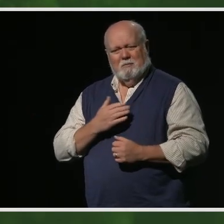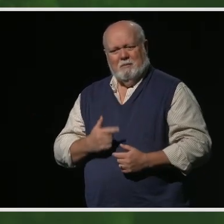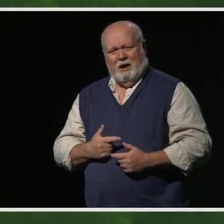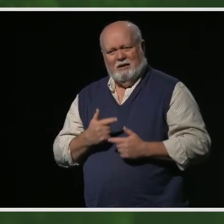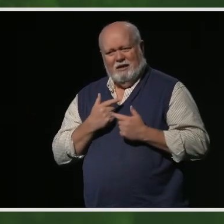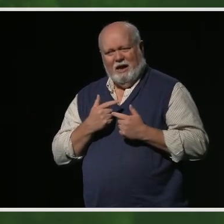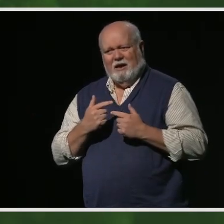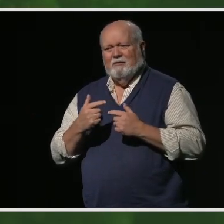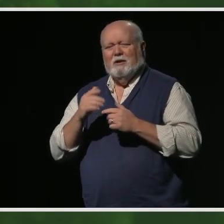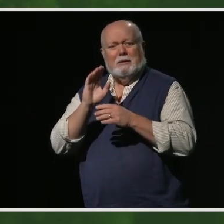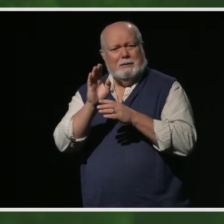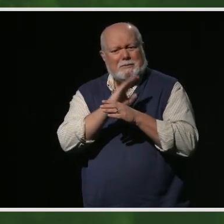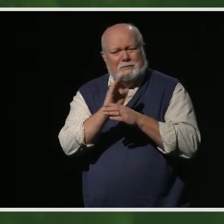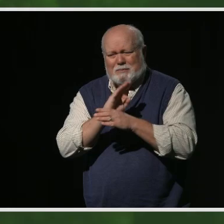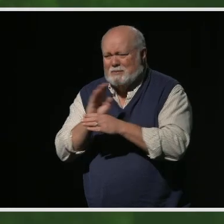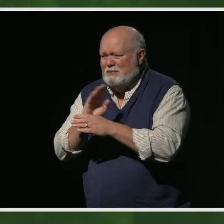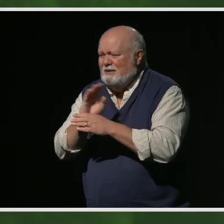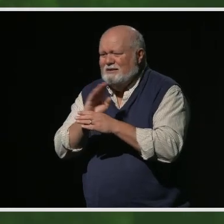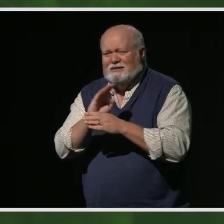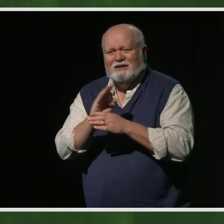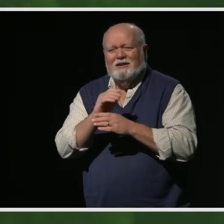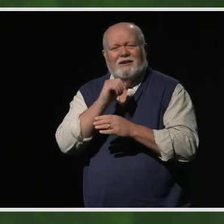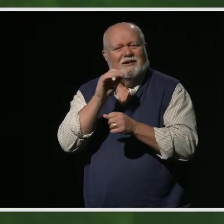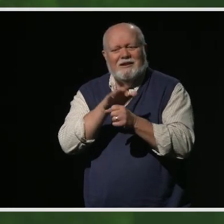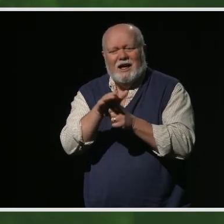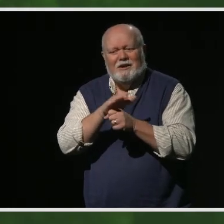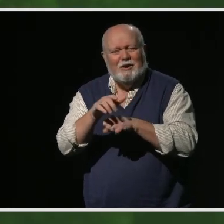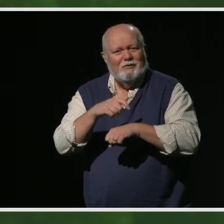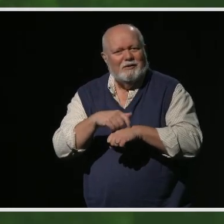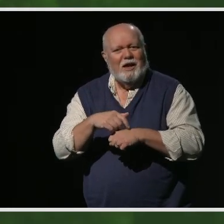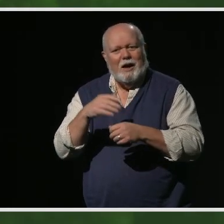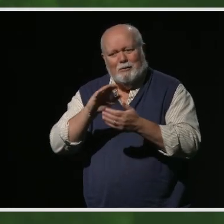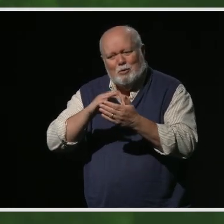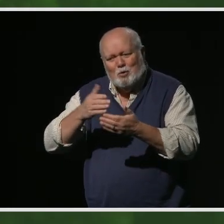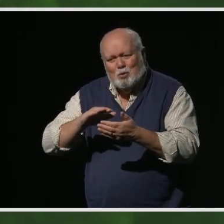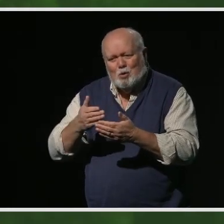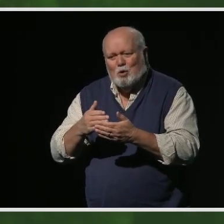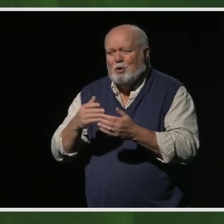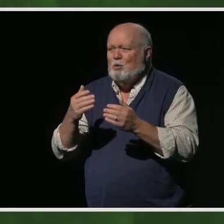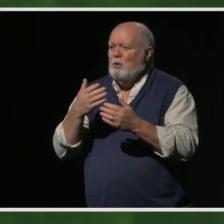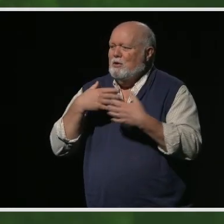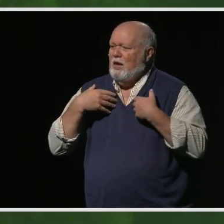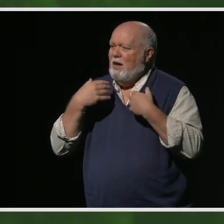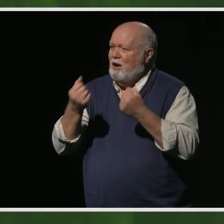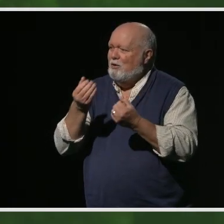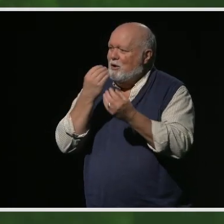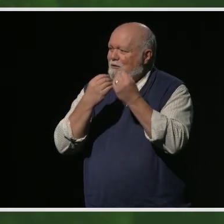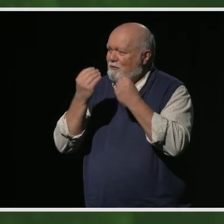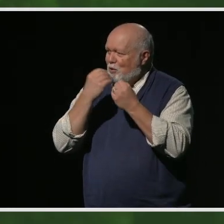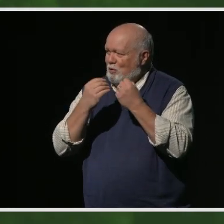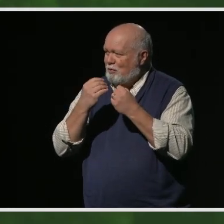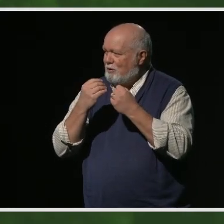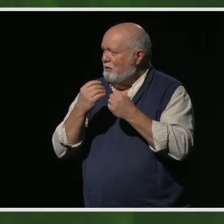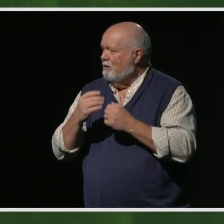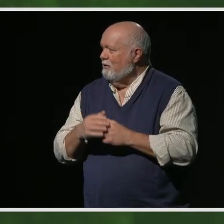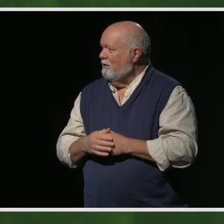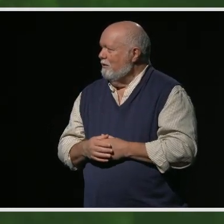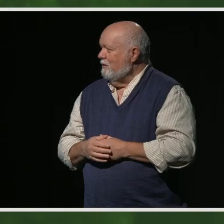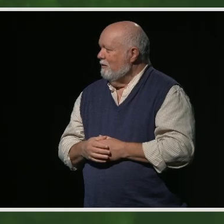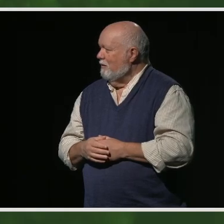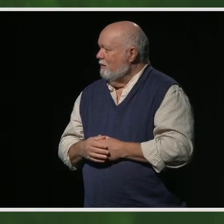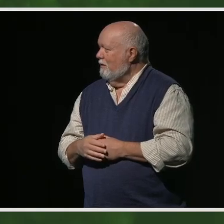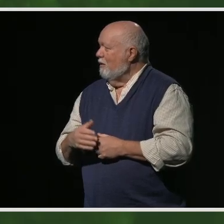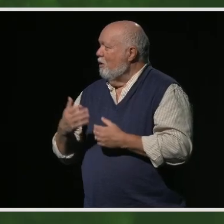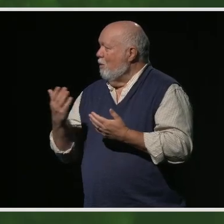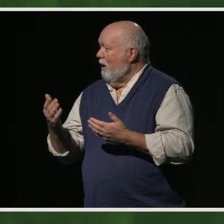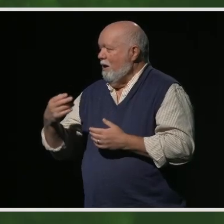schedule and little time to cook foods that nourish my body. Holly, a mom from Georgia, was having the same